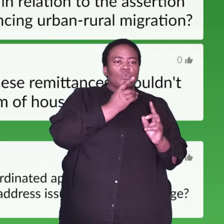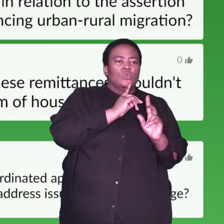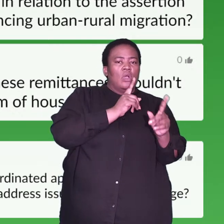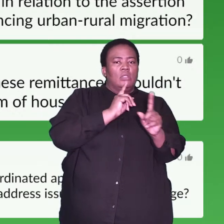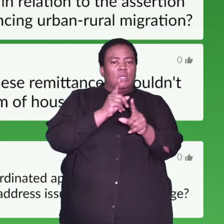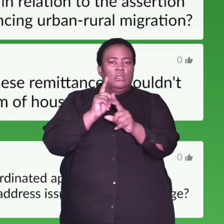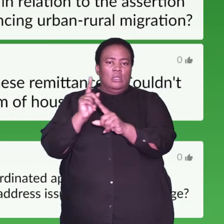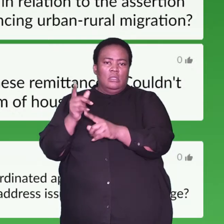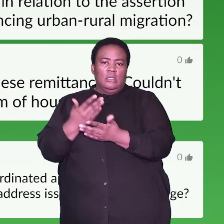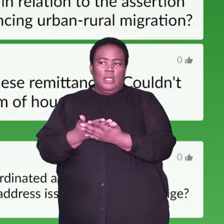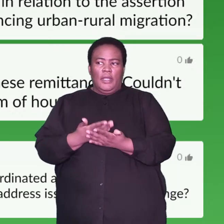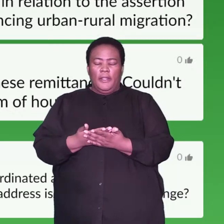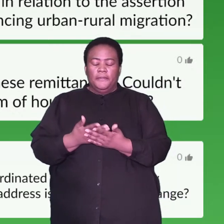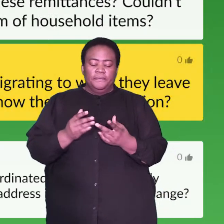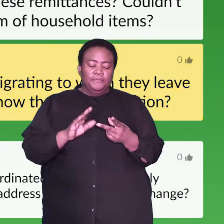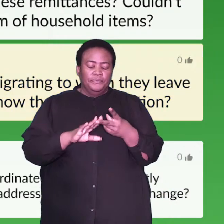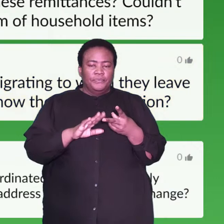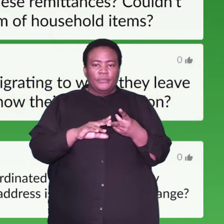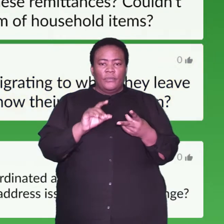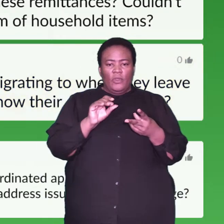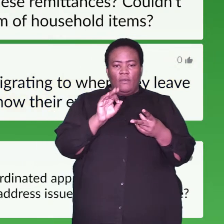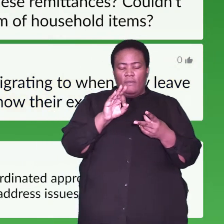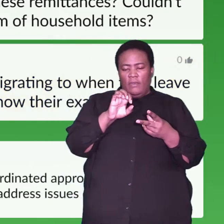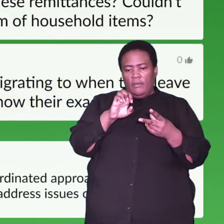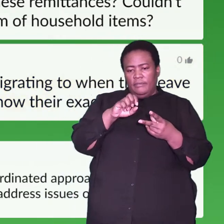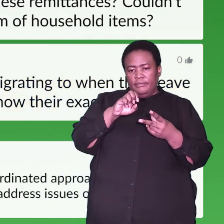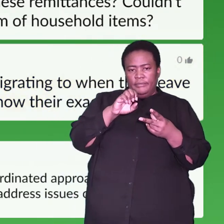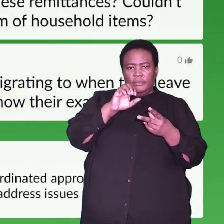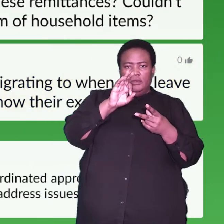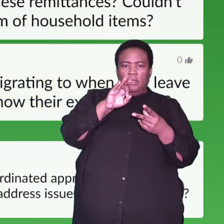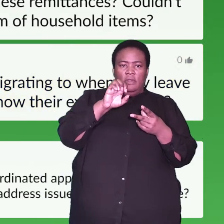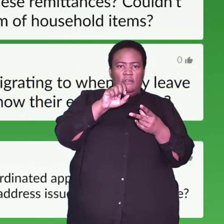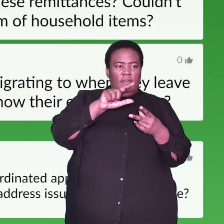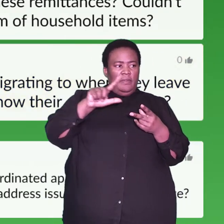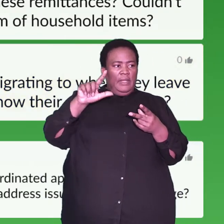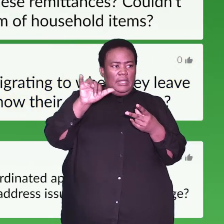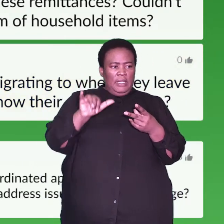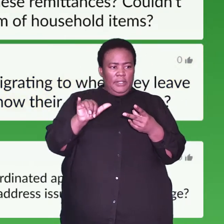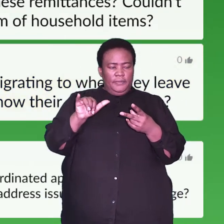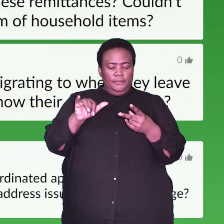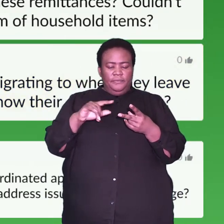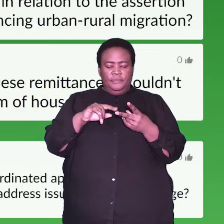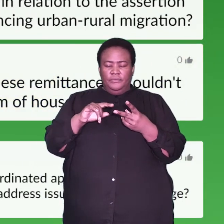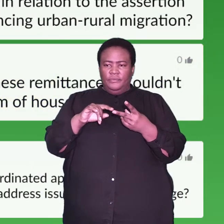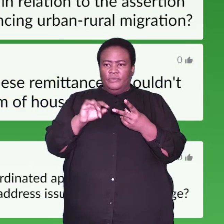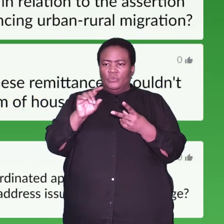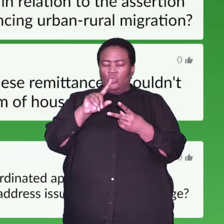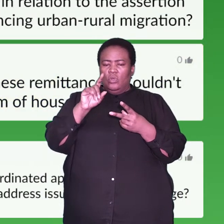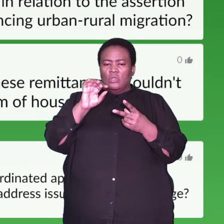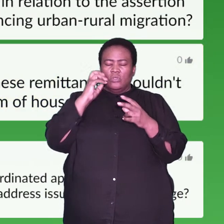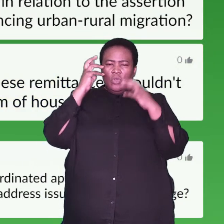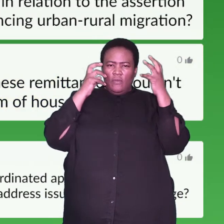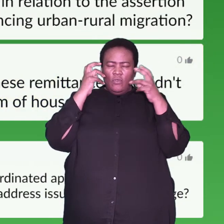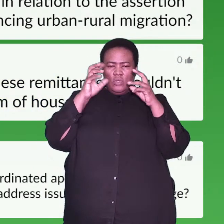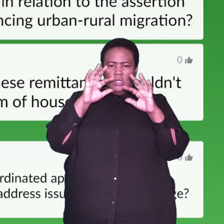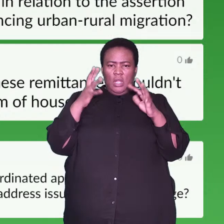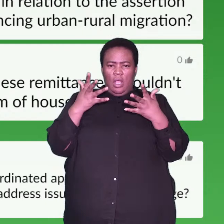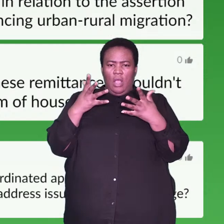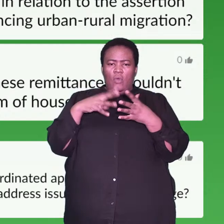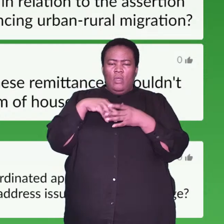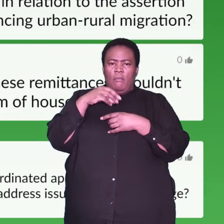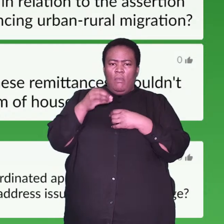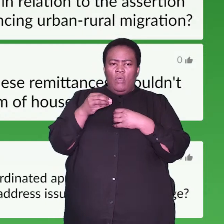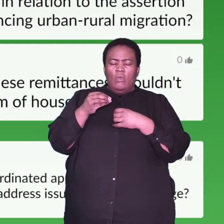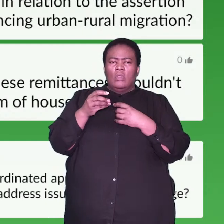number directed to Philippe. The first was from Ivan, very confusing how the model suggests net out